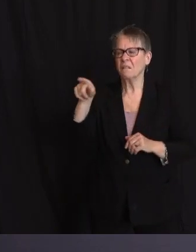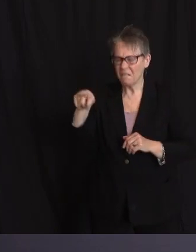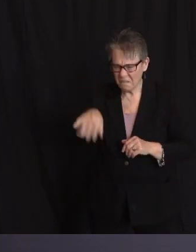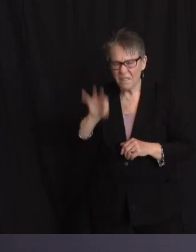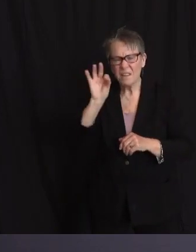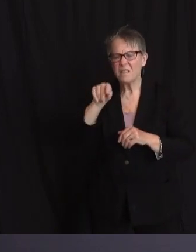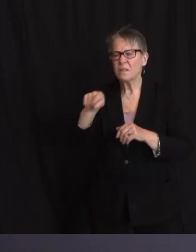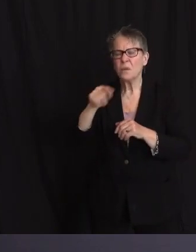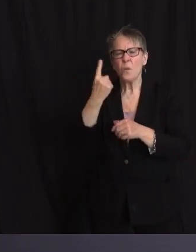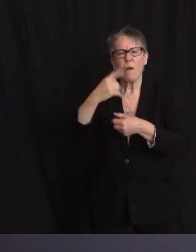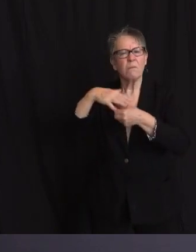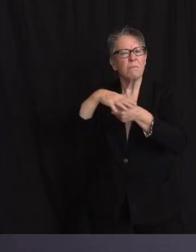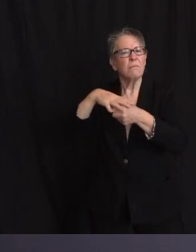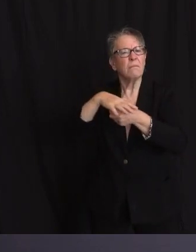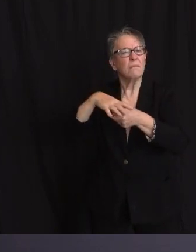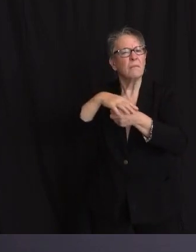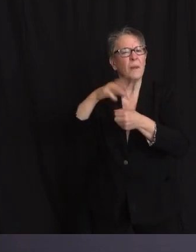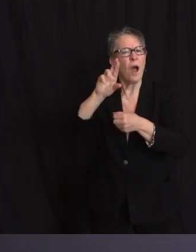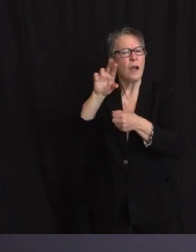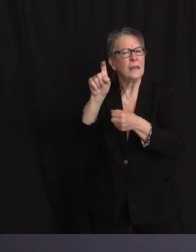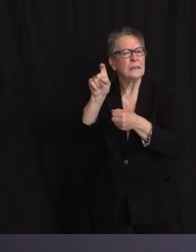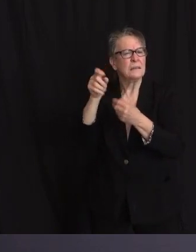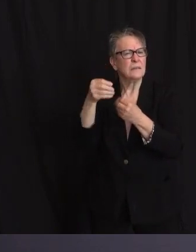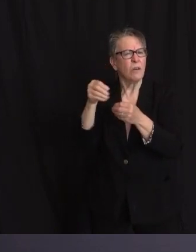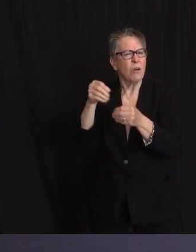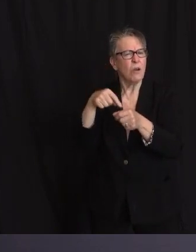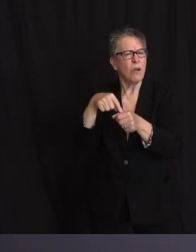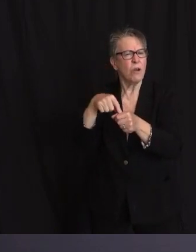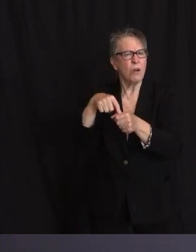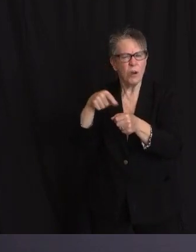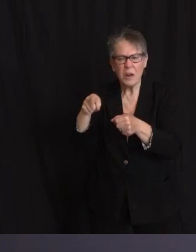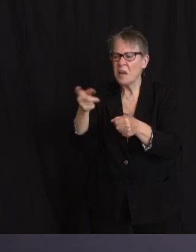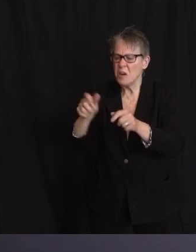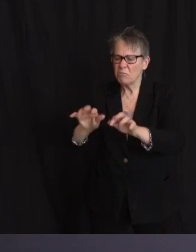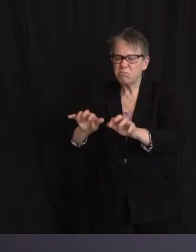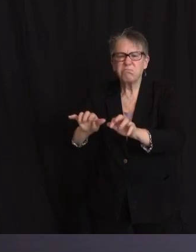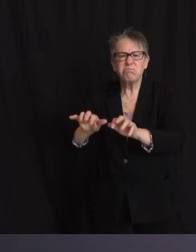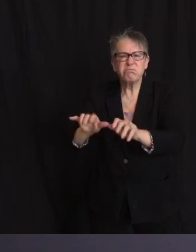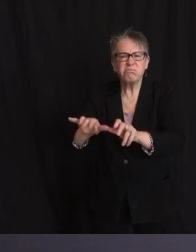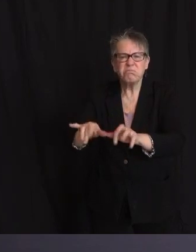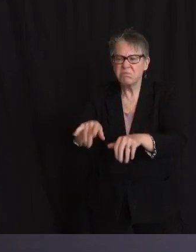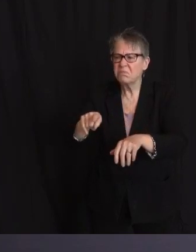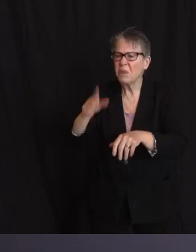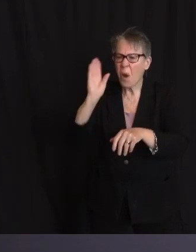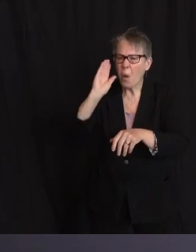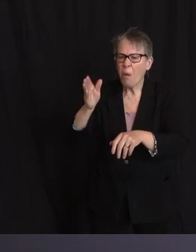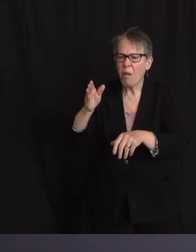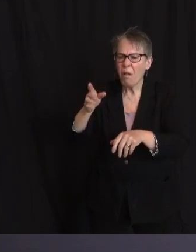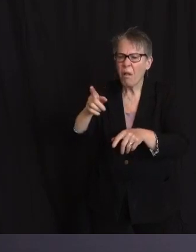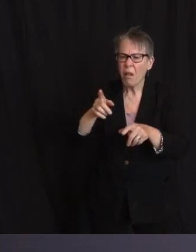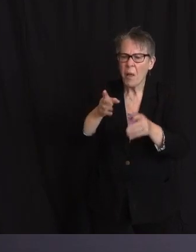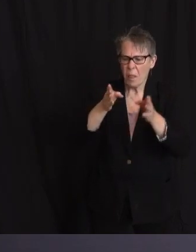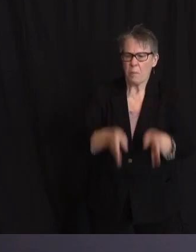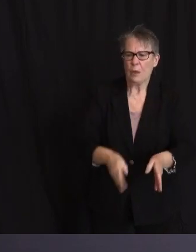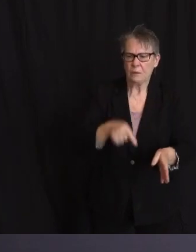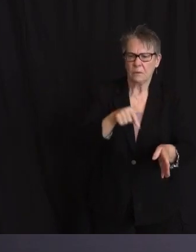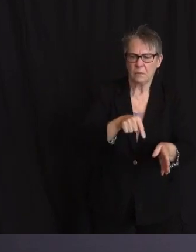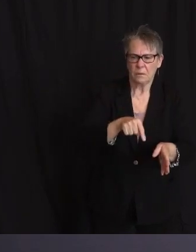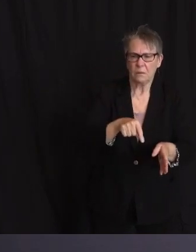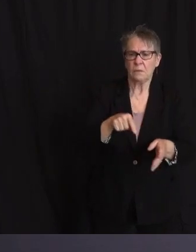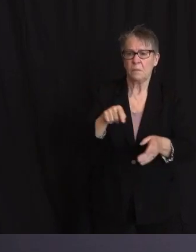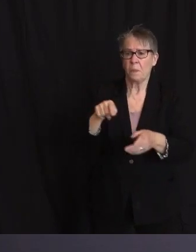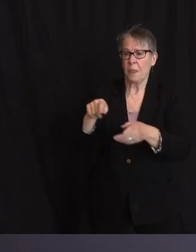went to the subject's house where he did admit to making the post, but indicated he did not have any intent to harm anybody. Over